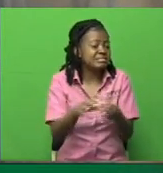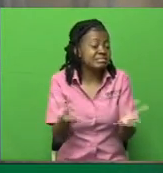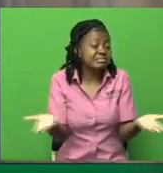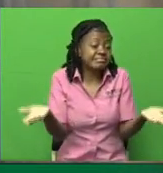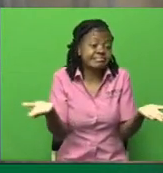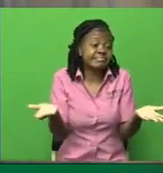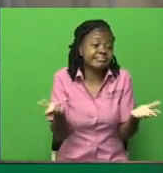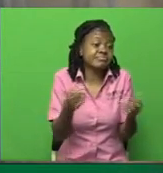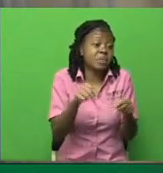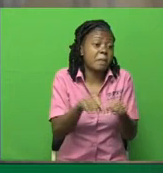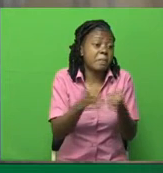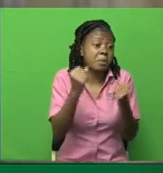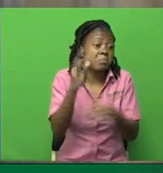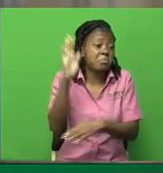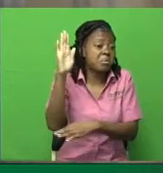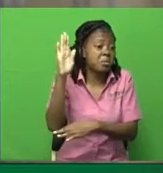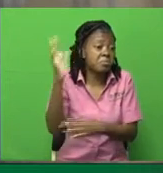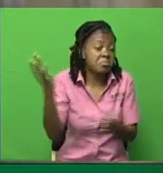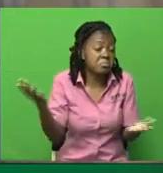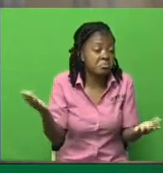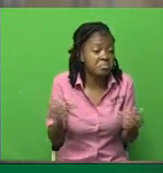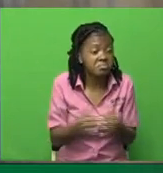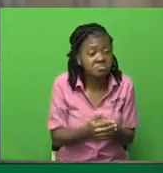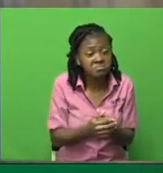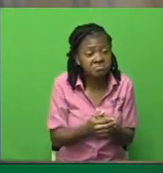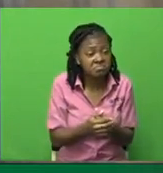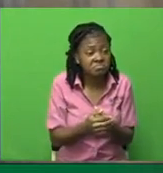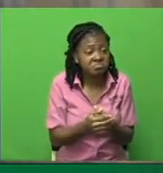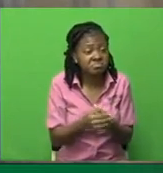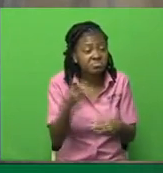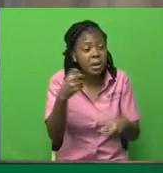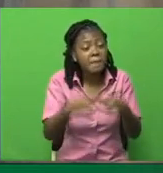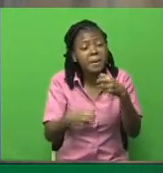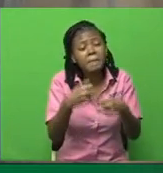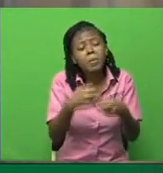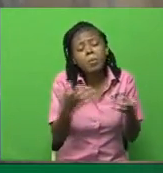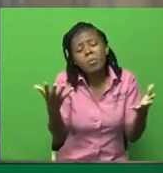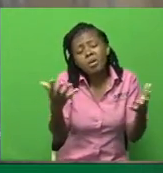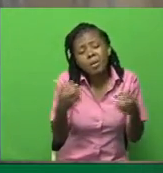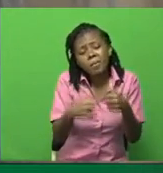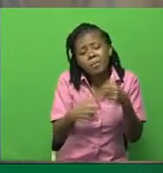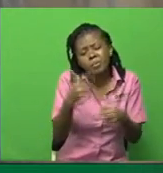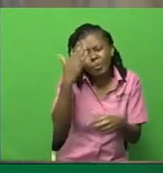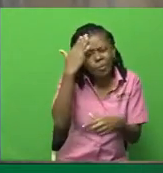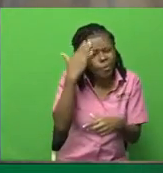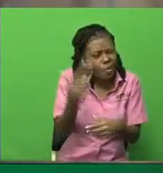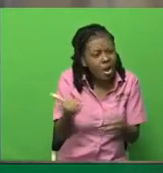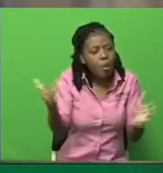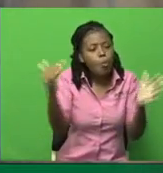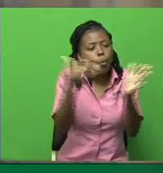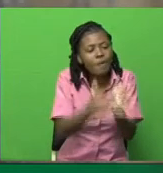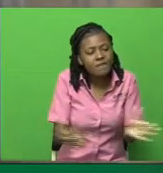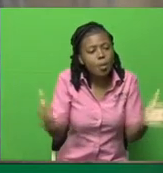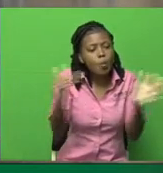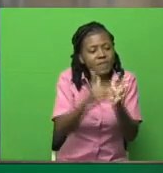promises on fiscal reform so what what is a problem why do we continue to have foreign oil production and foreign gas